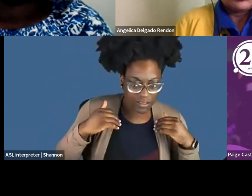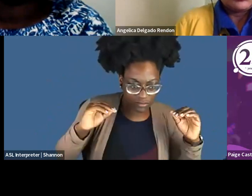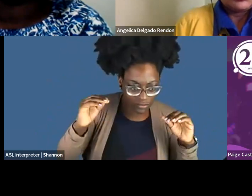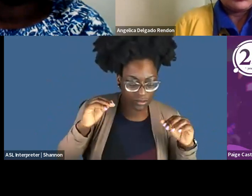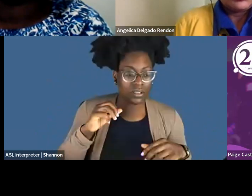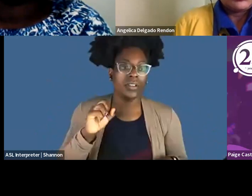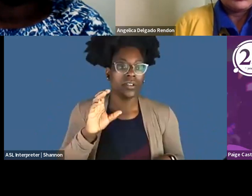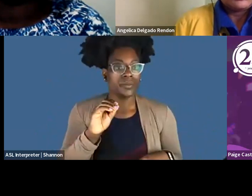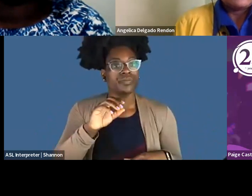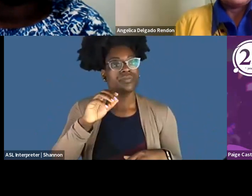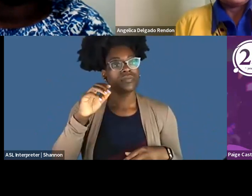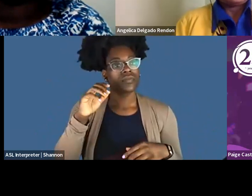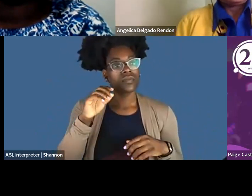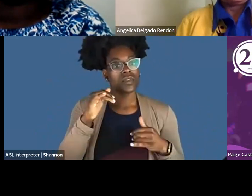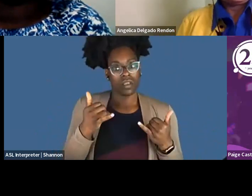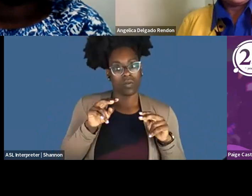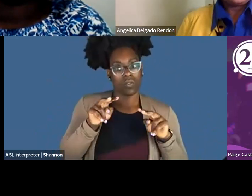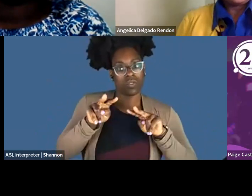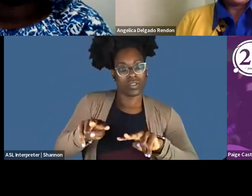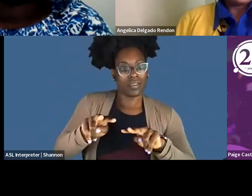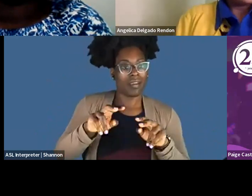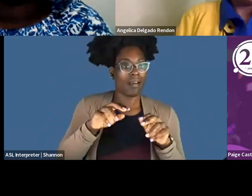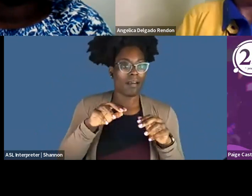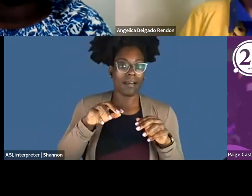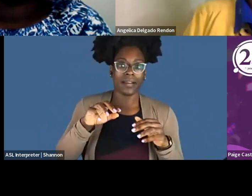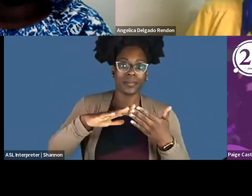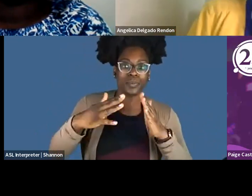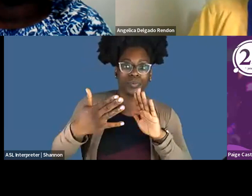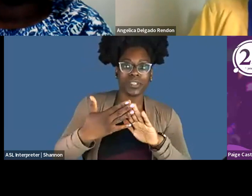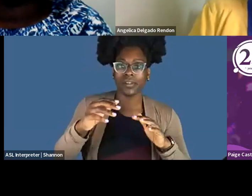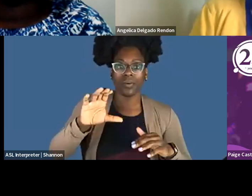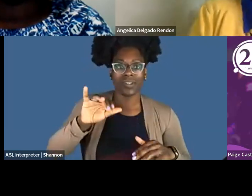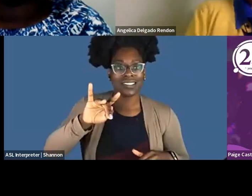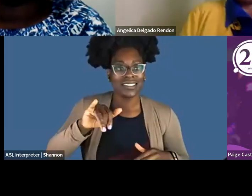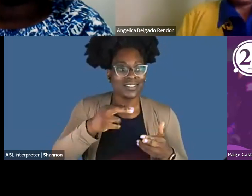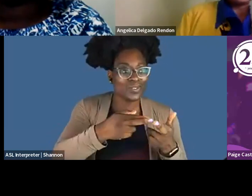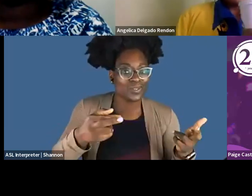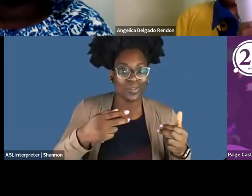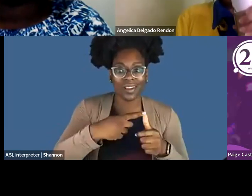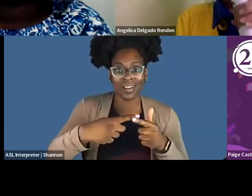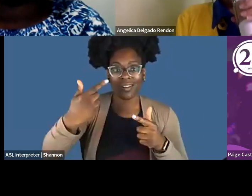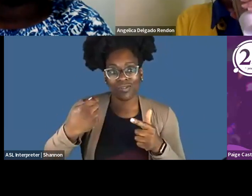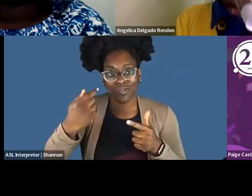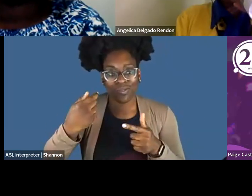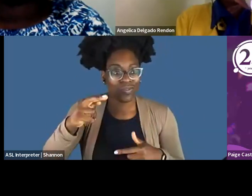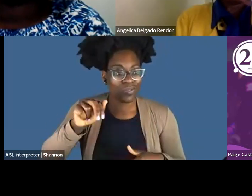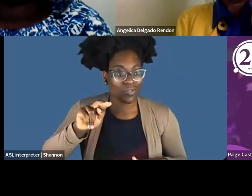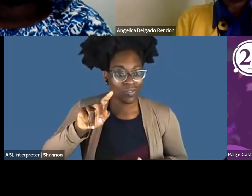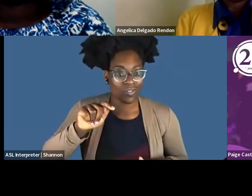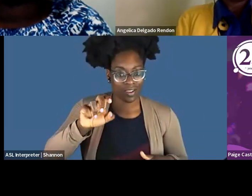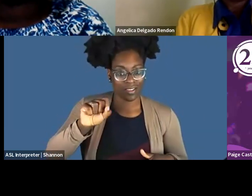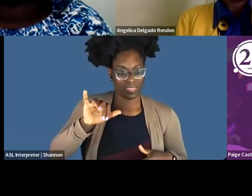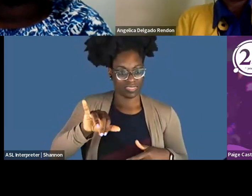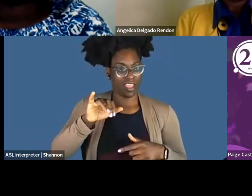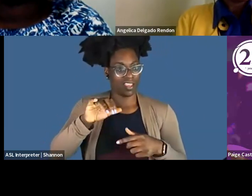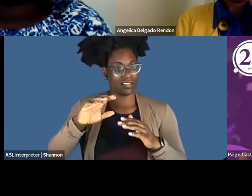at distribution of community, of city resources, of grants provided to the city across the community,